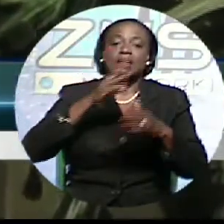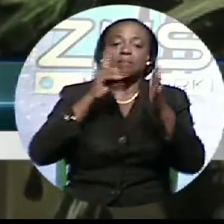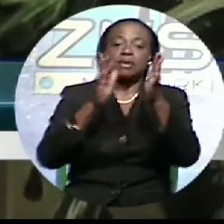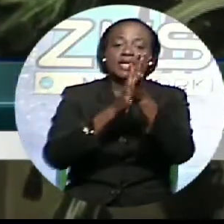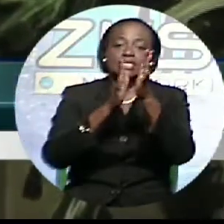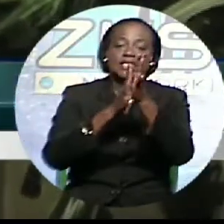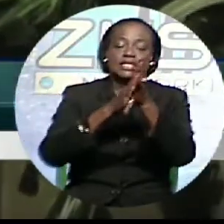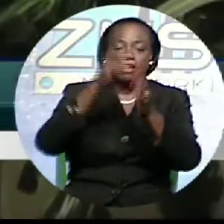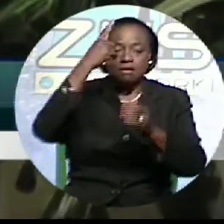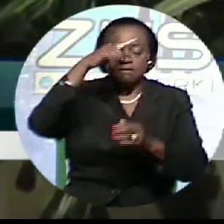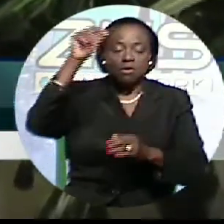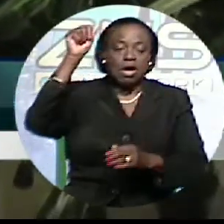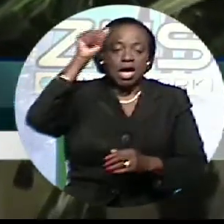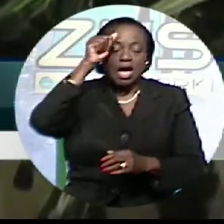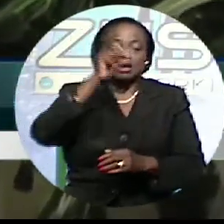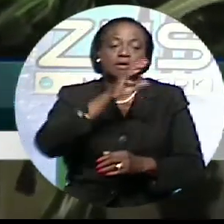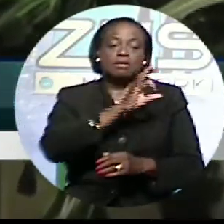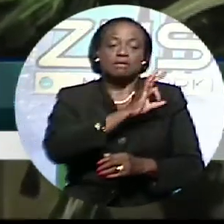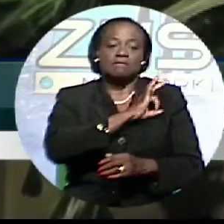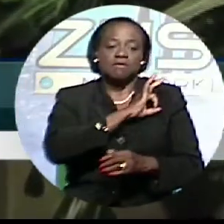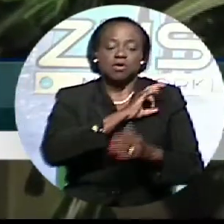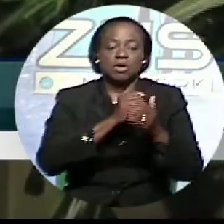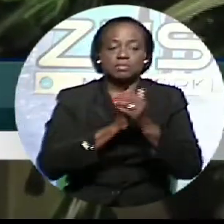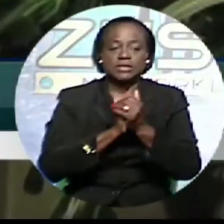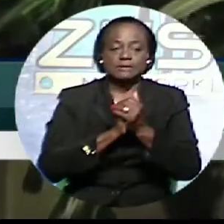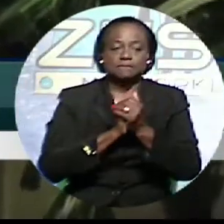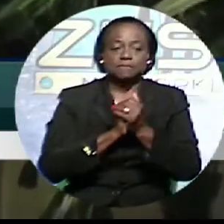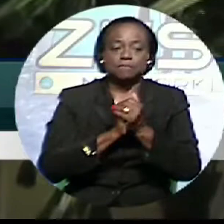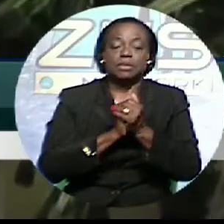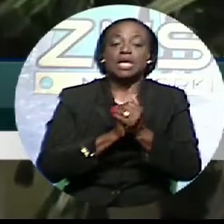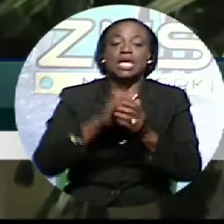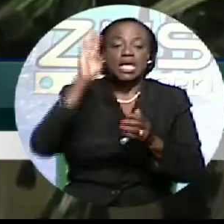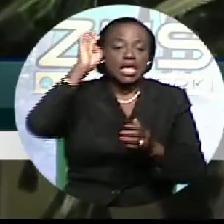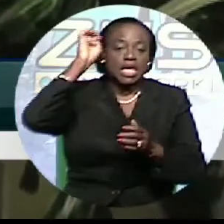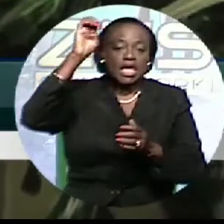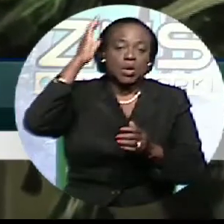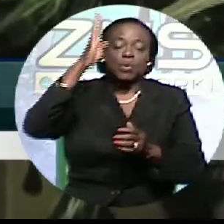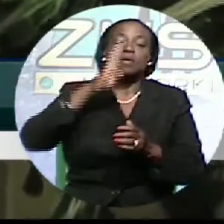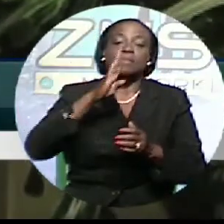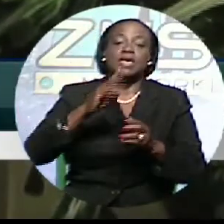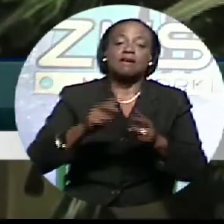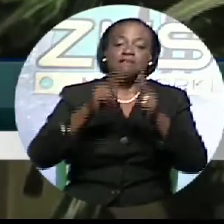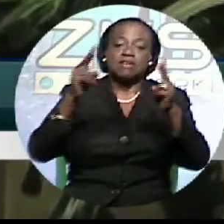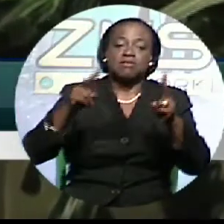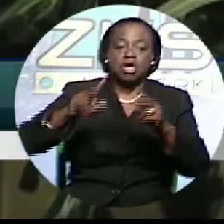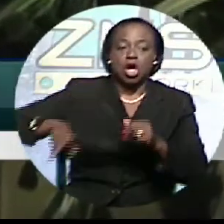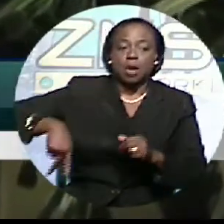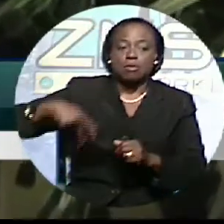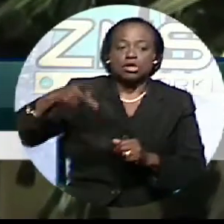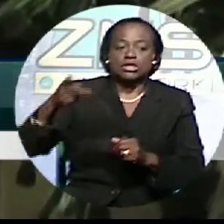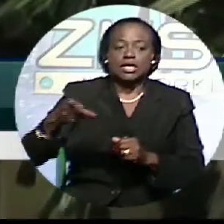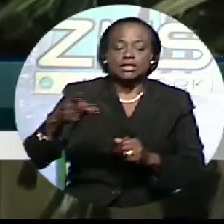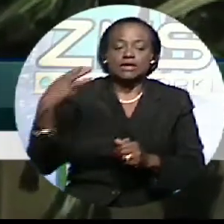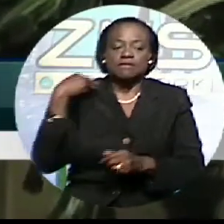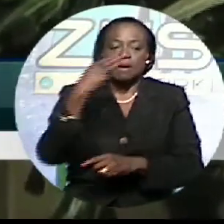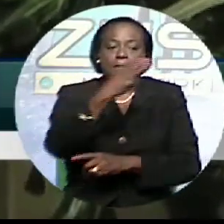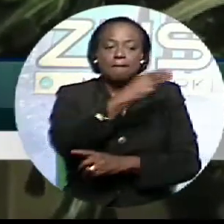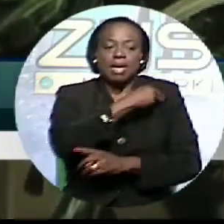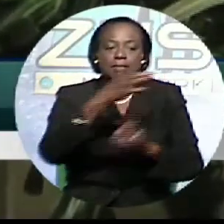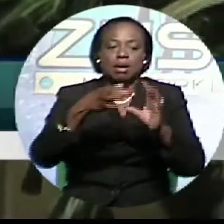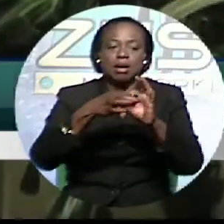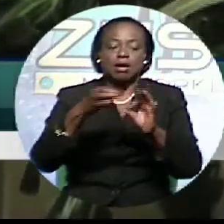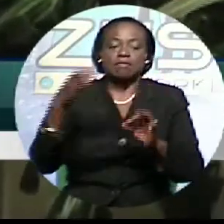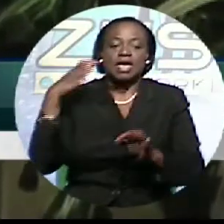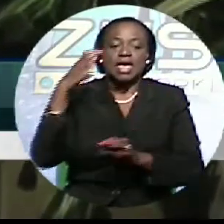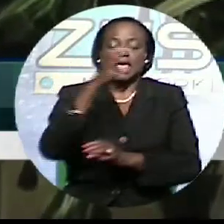so I expect, therefore, for Arnold Forbes to be a very productive member of the cabinet, bringing his own experience